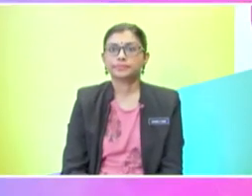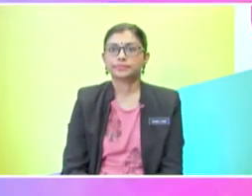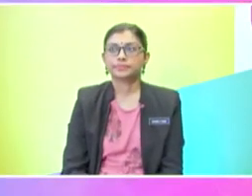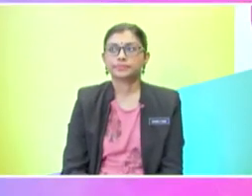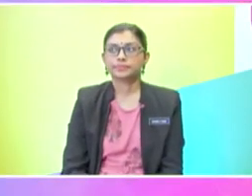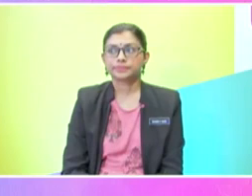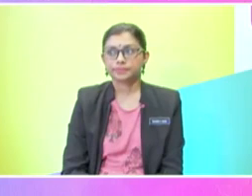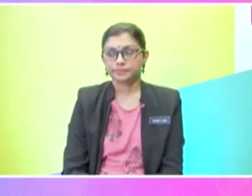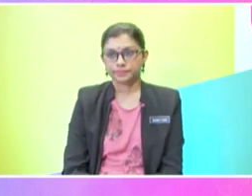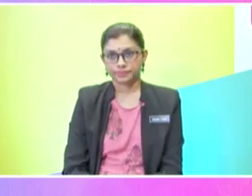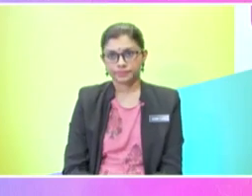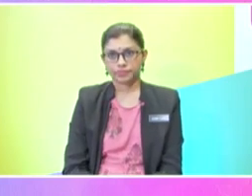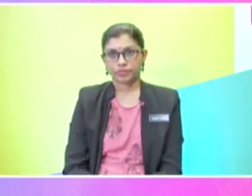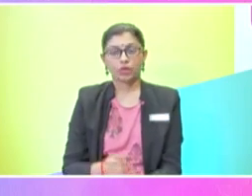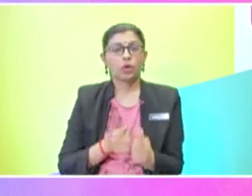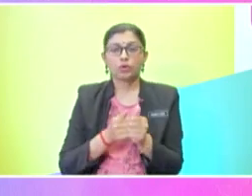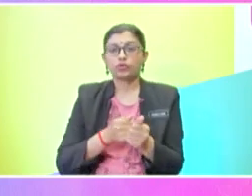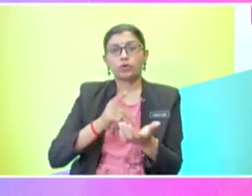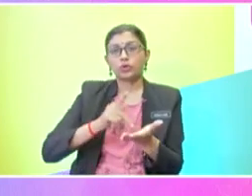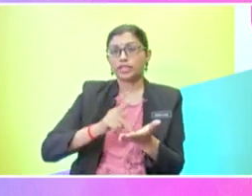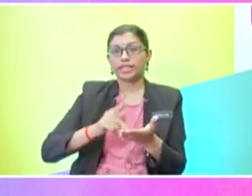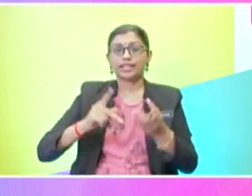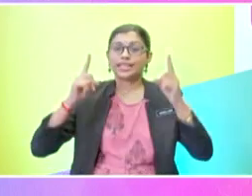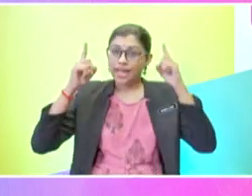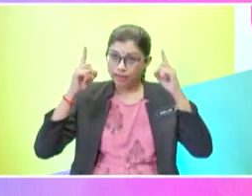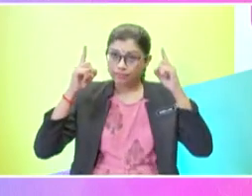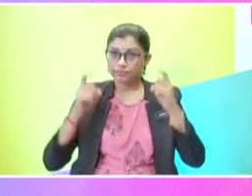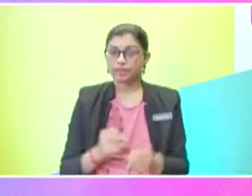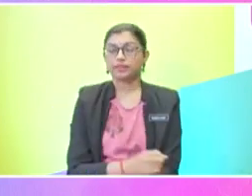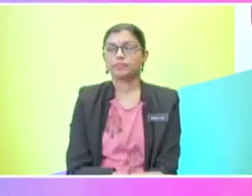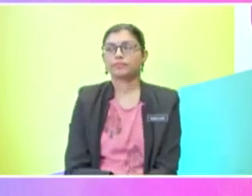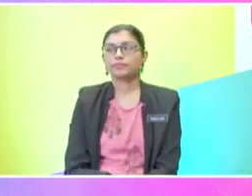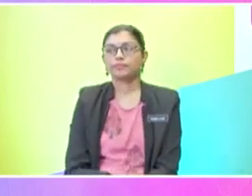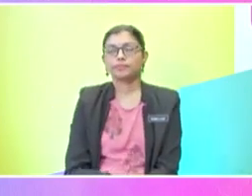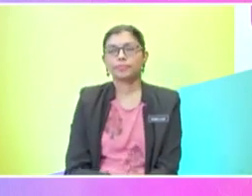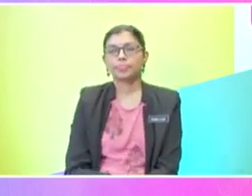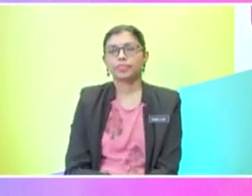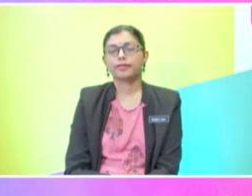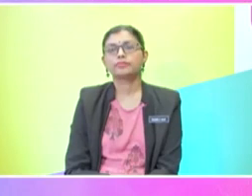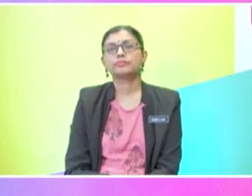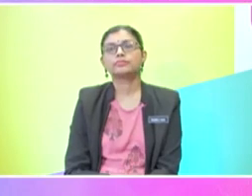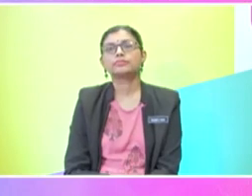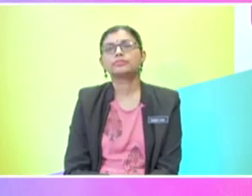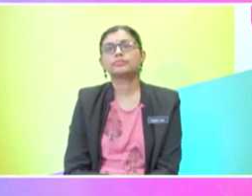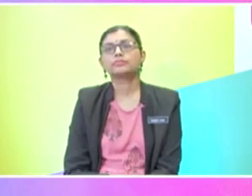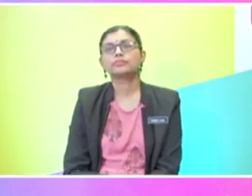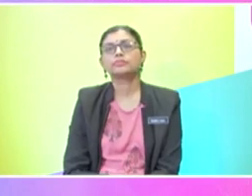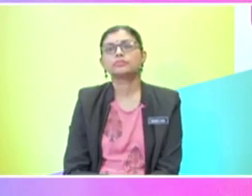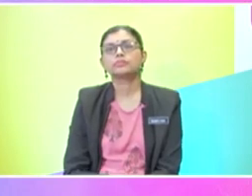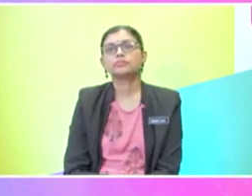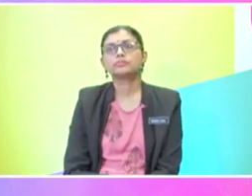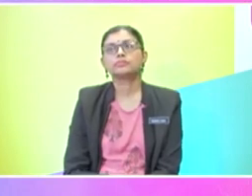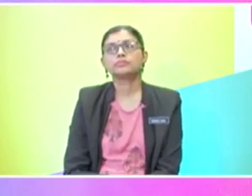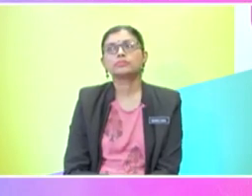1,242. Mm-hmm. And then we times it with 5, because why? It's going to pay for 5 years. Ah. So it is about